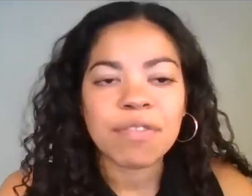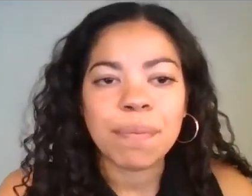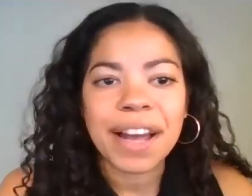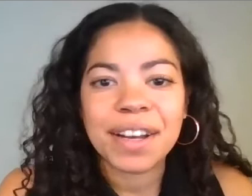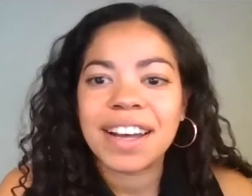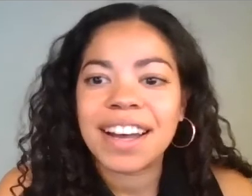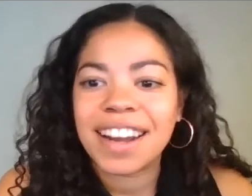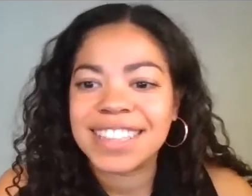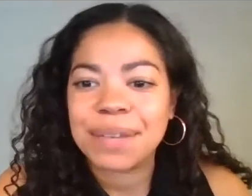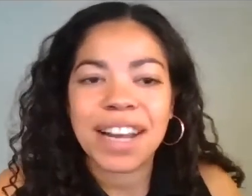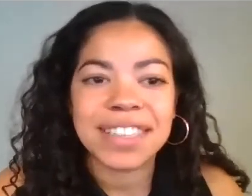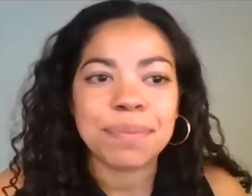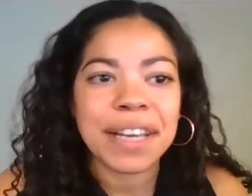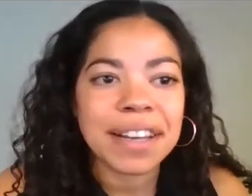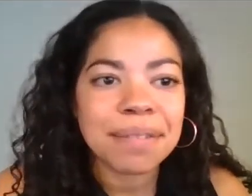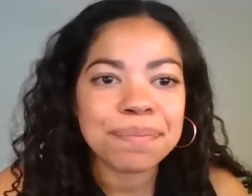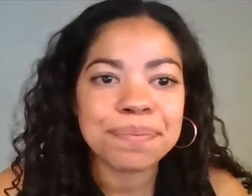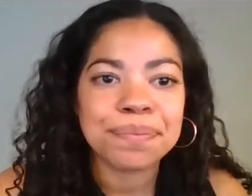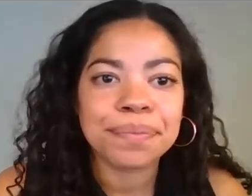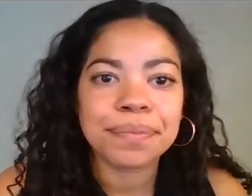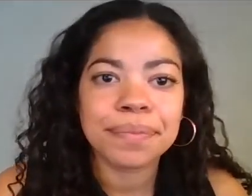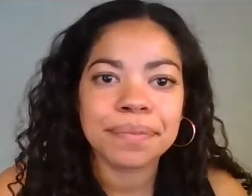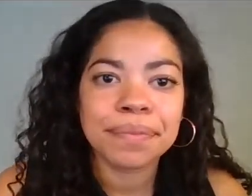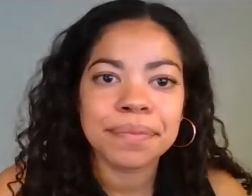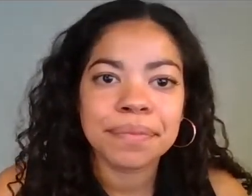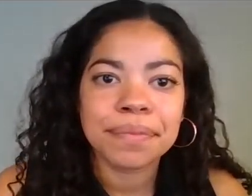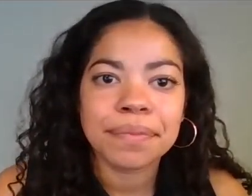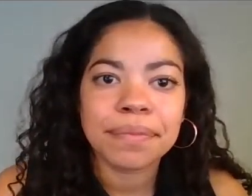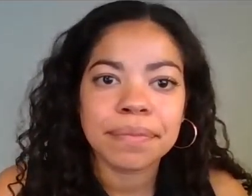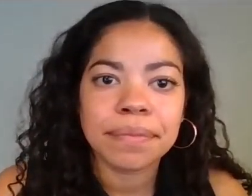And now if Rebecca and her team would like to speak.